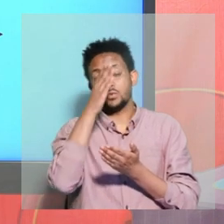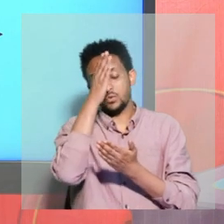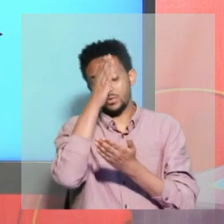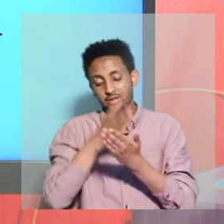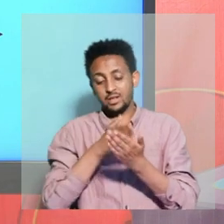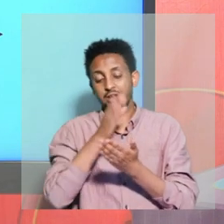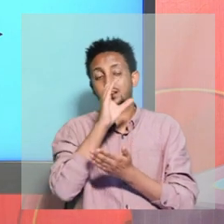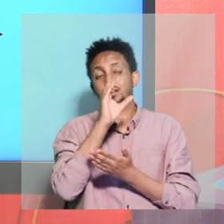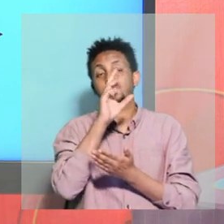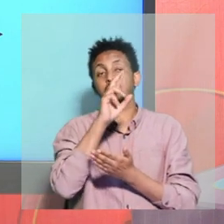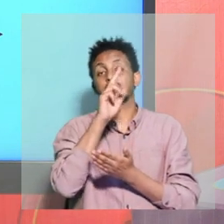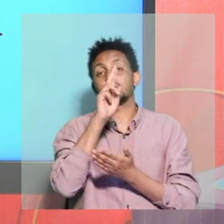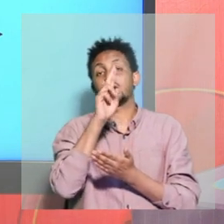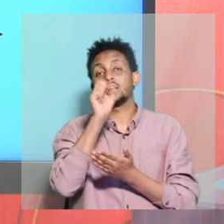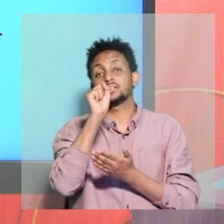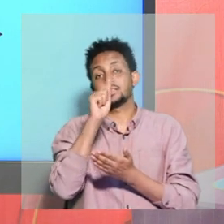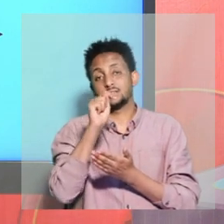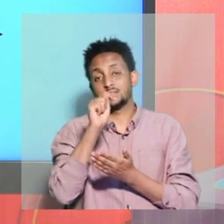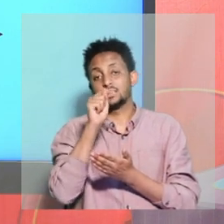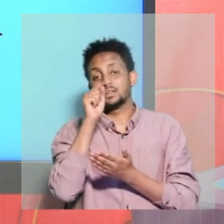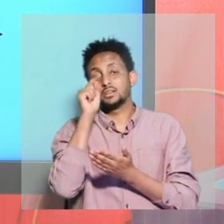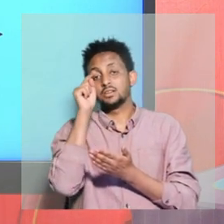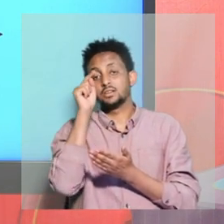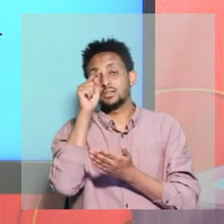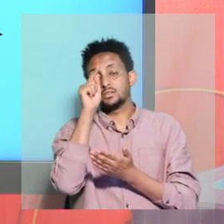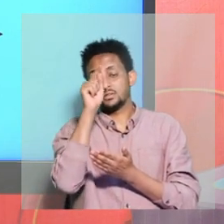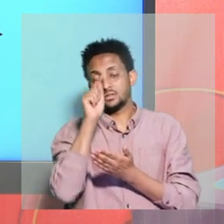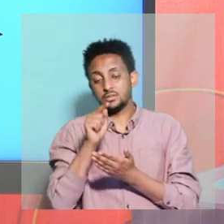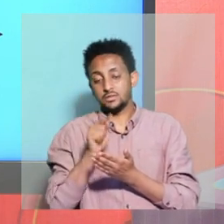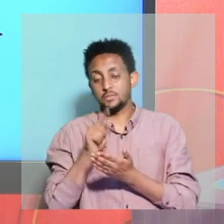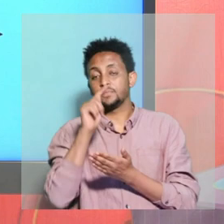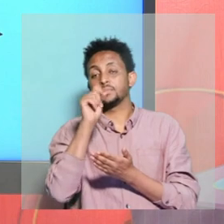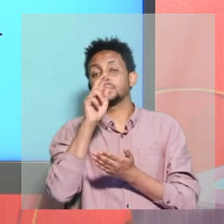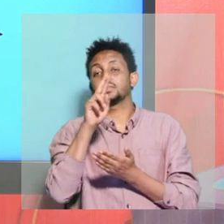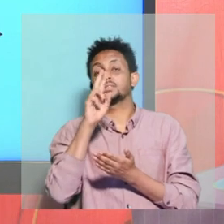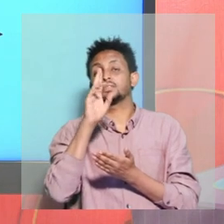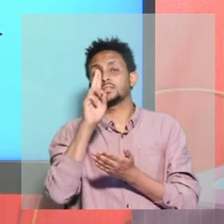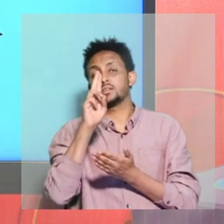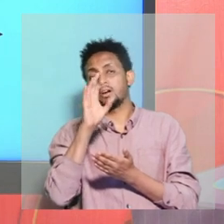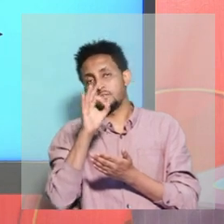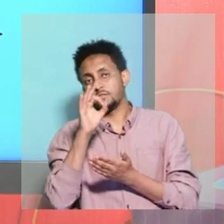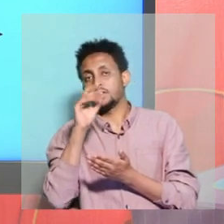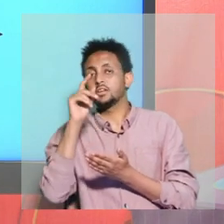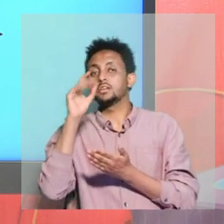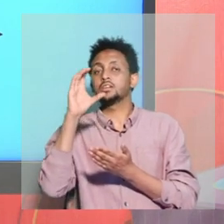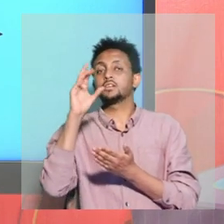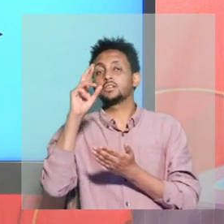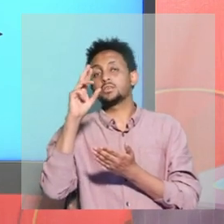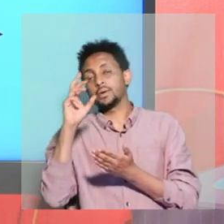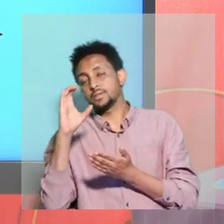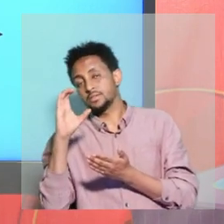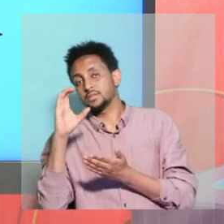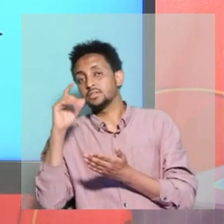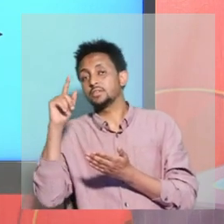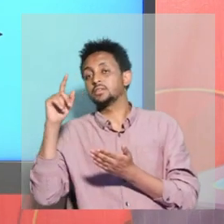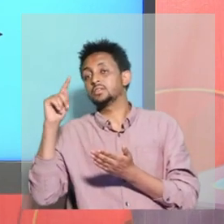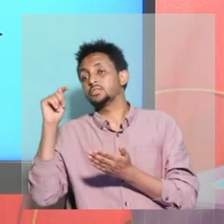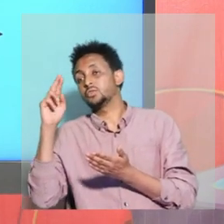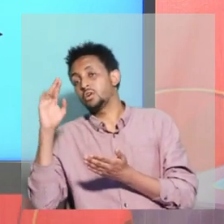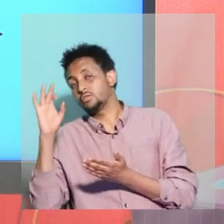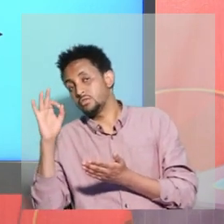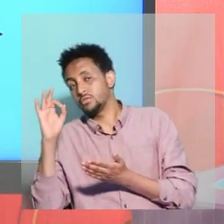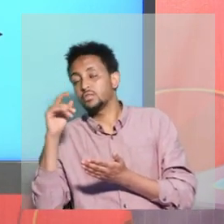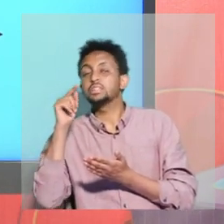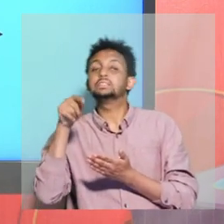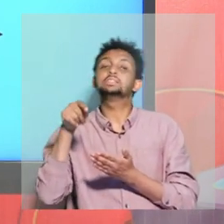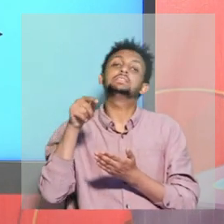crest, whereas this one are the particles found on the trough. So that crest, trough, and so on. So these are known